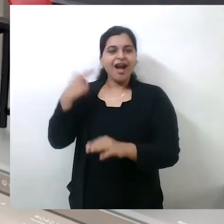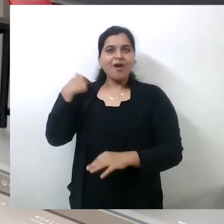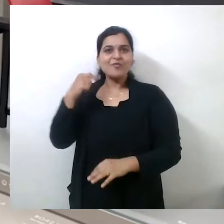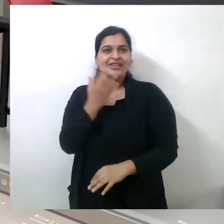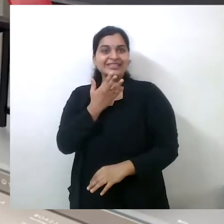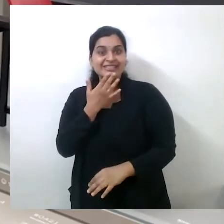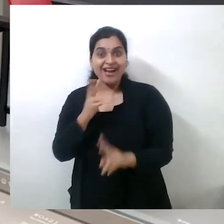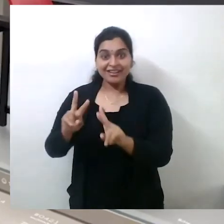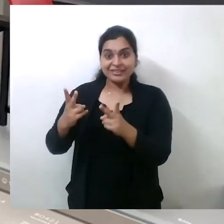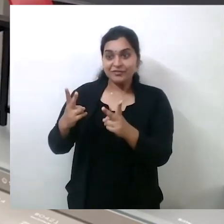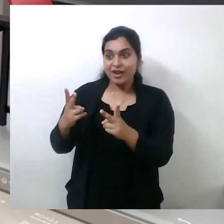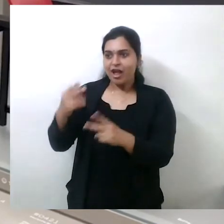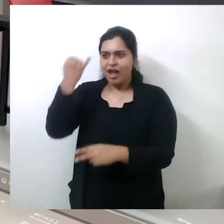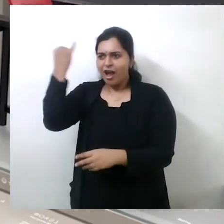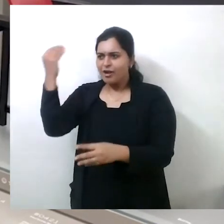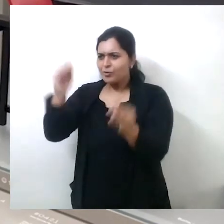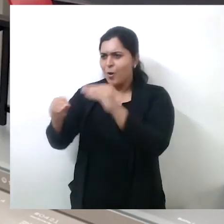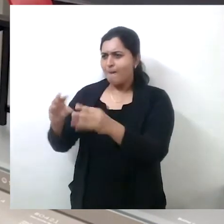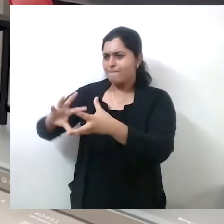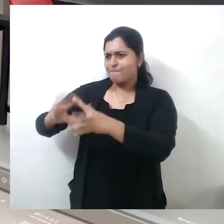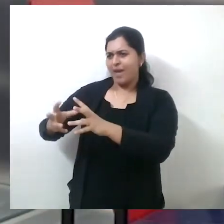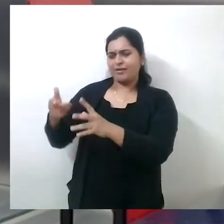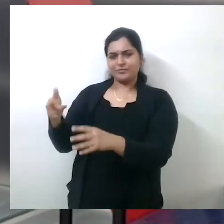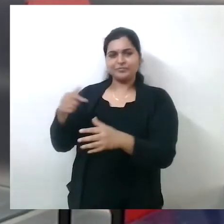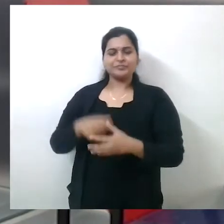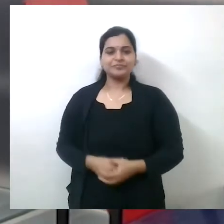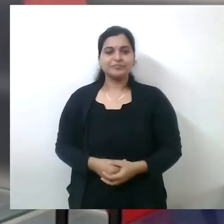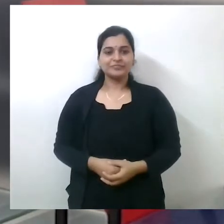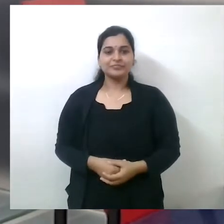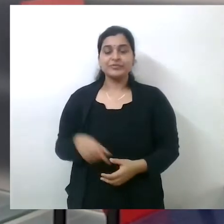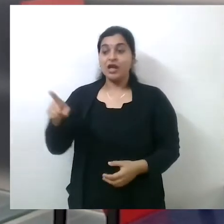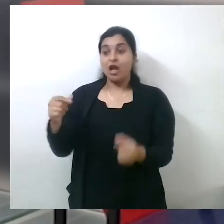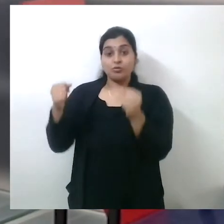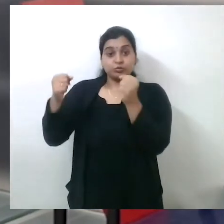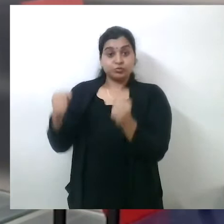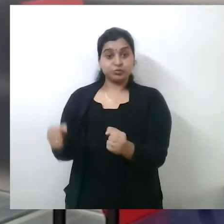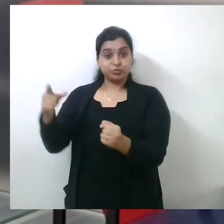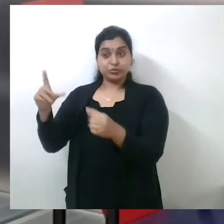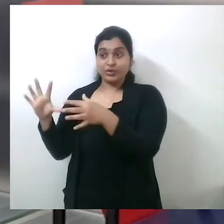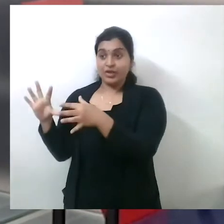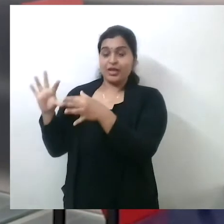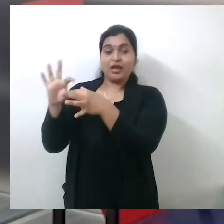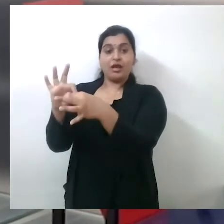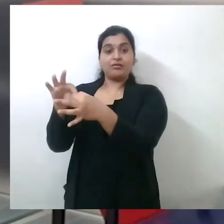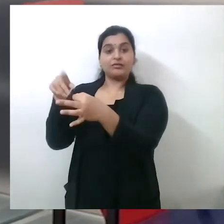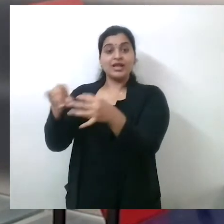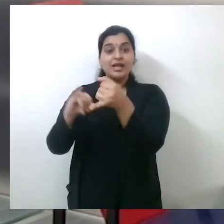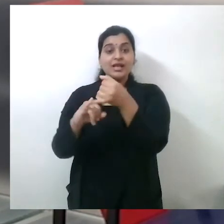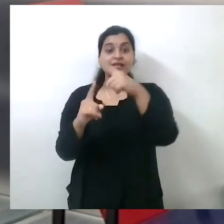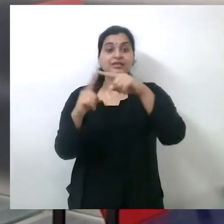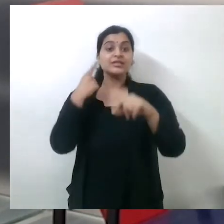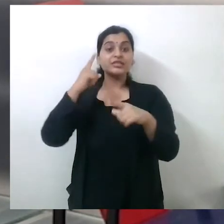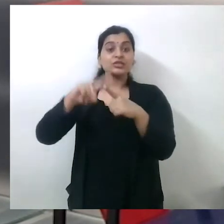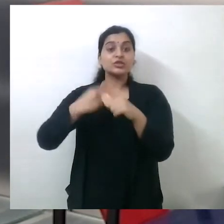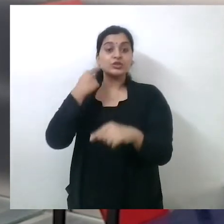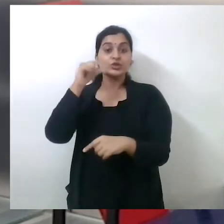created this terrible war and the destruction in its wake. One of the reasons the chair has been associated with De Stijl is the closeness of